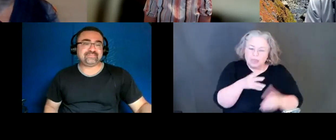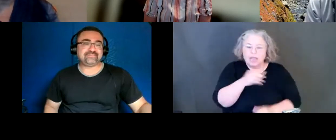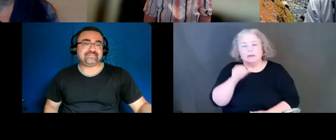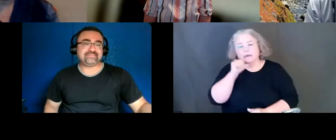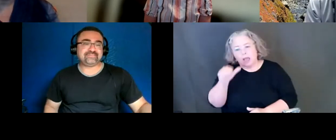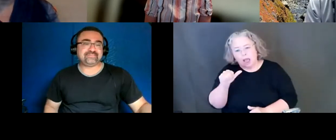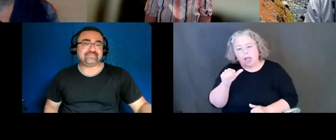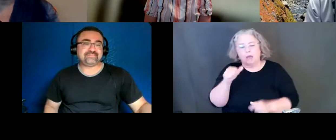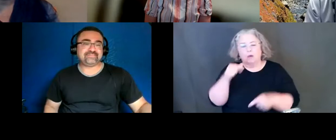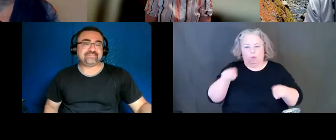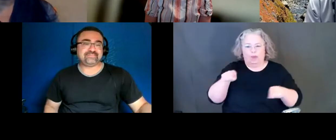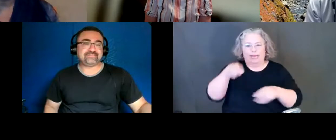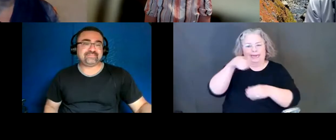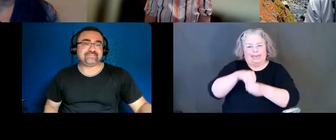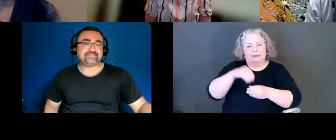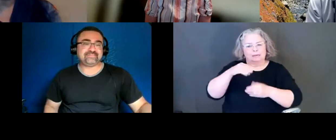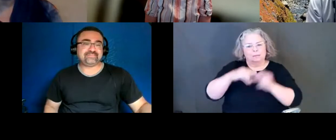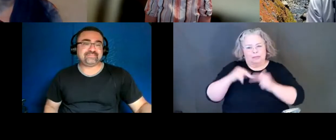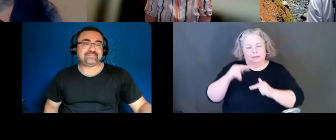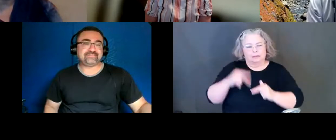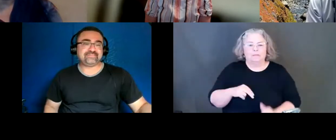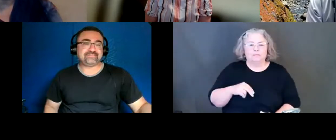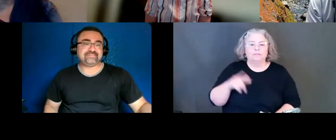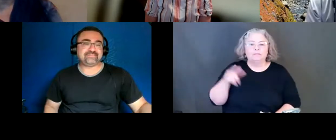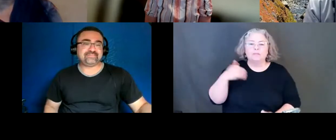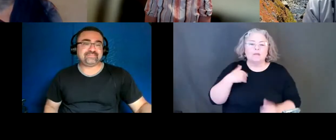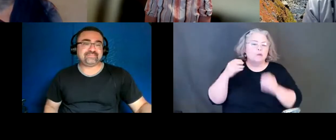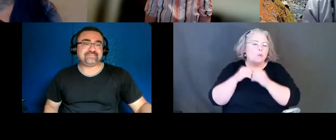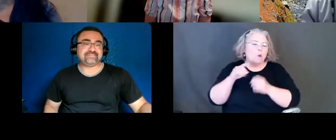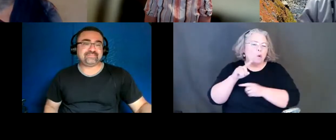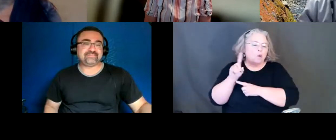Got it. And Dr. K, we have some more questions about,